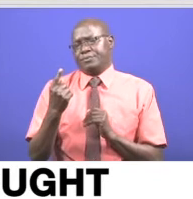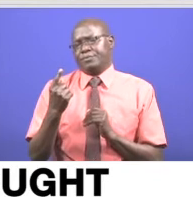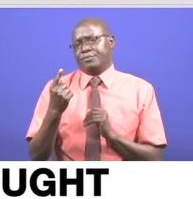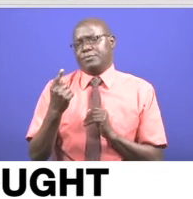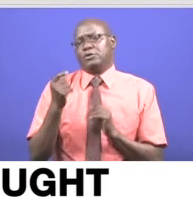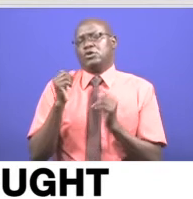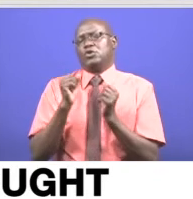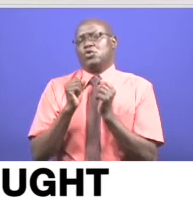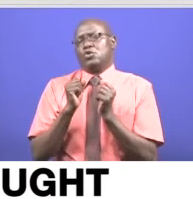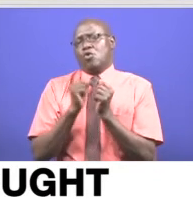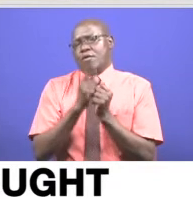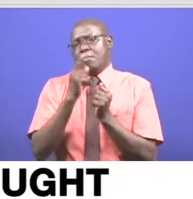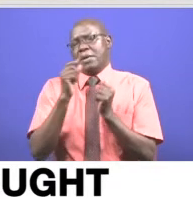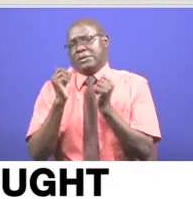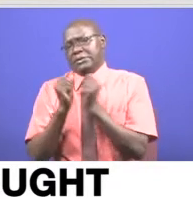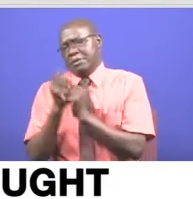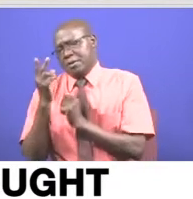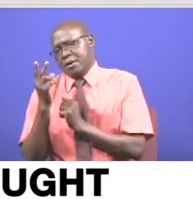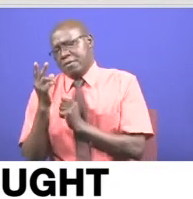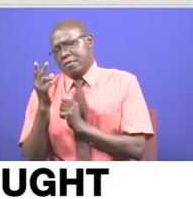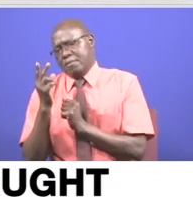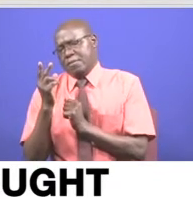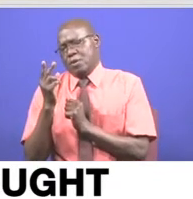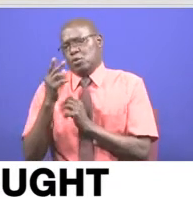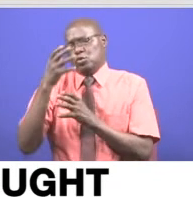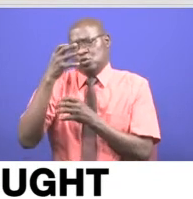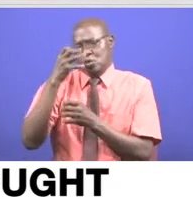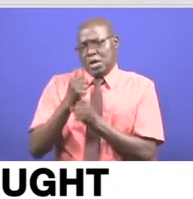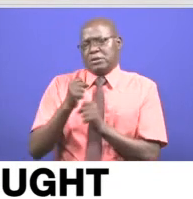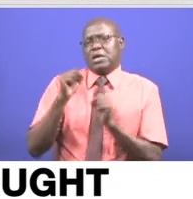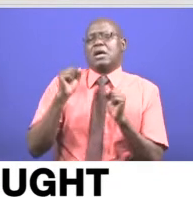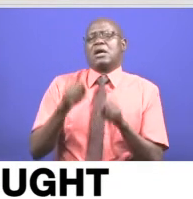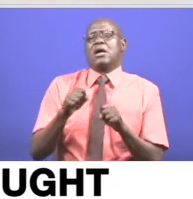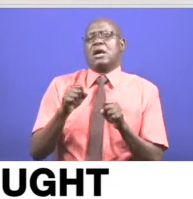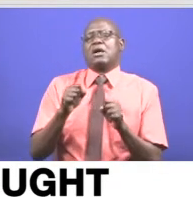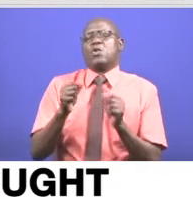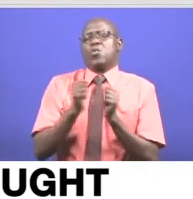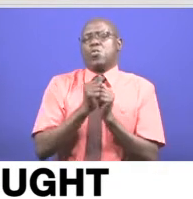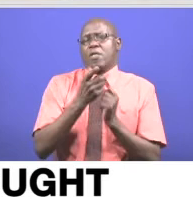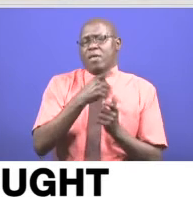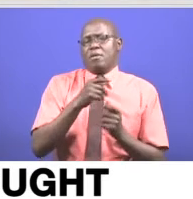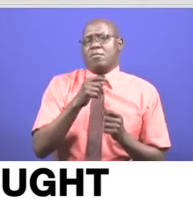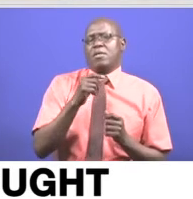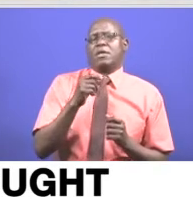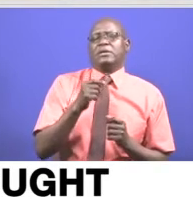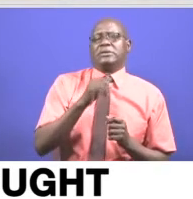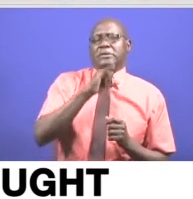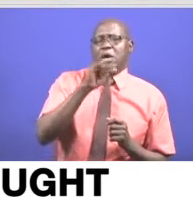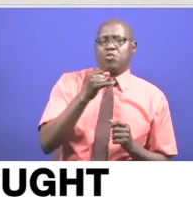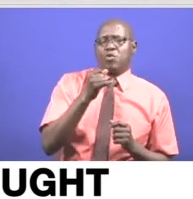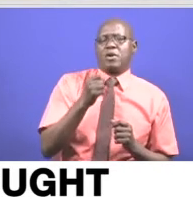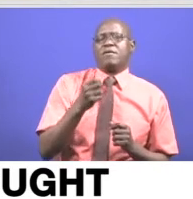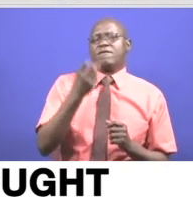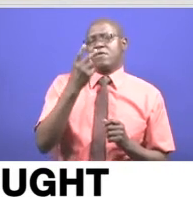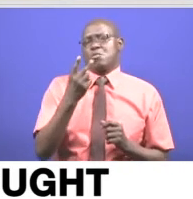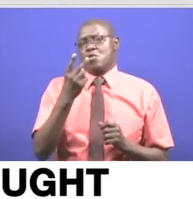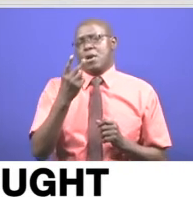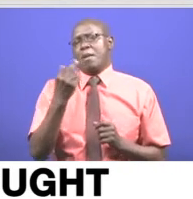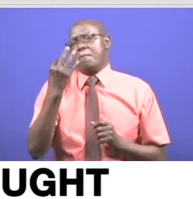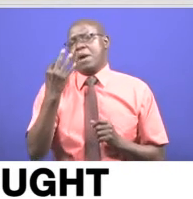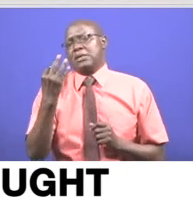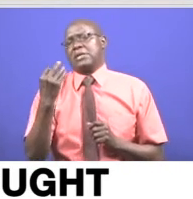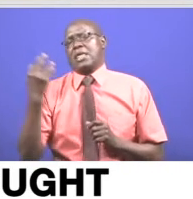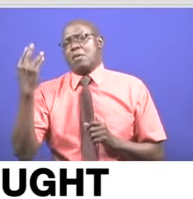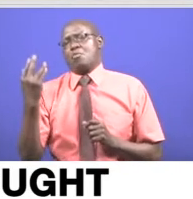November, December. Mm-hmm. Trust that we'll be able to cross with them January, February, March, and April. So that we